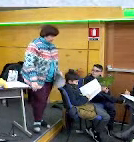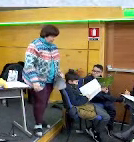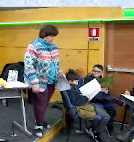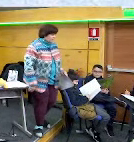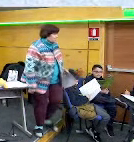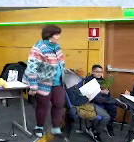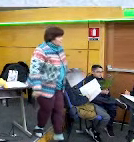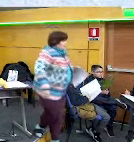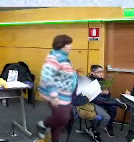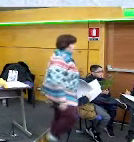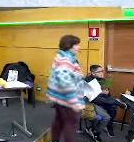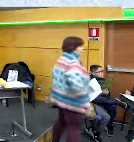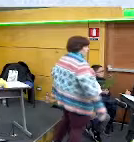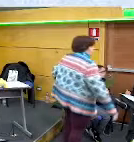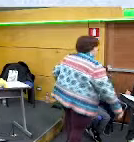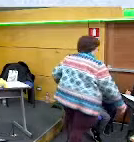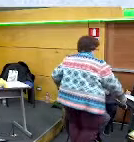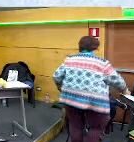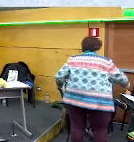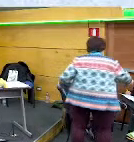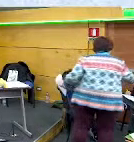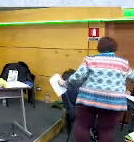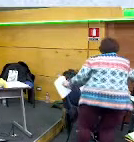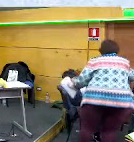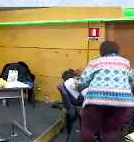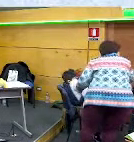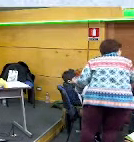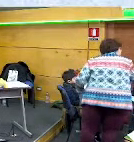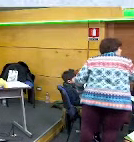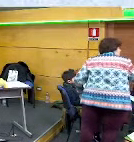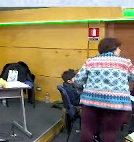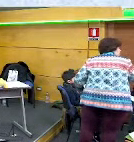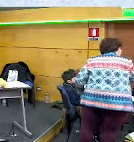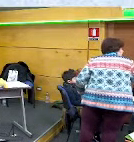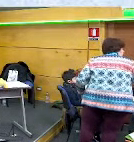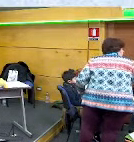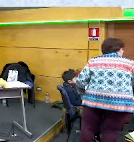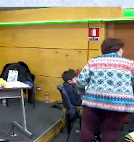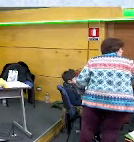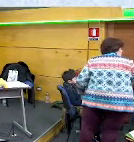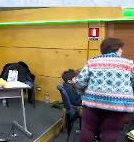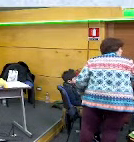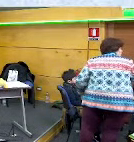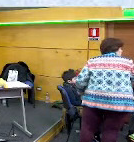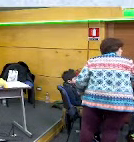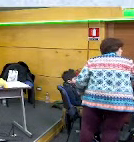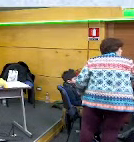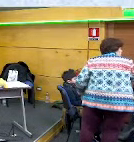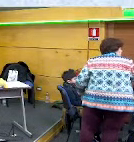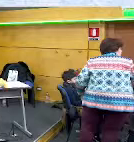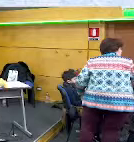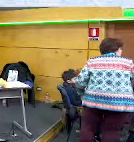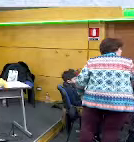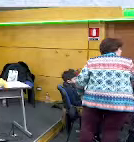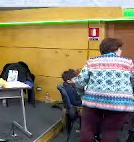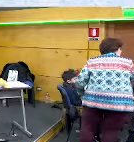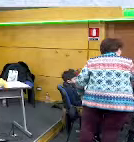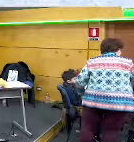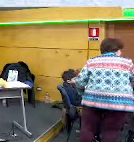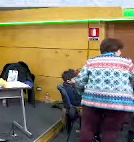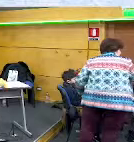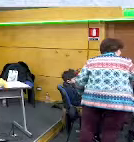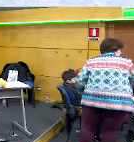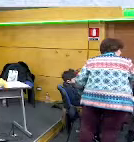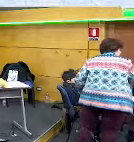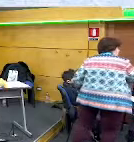So, Want to read it to me this group, a little bit? Do you want to read a little bit to me to show them? how